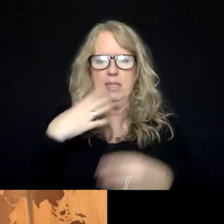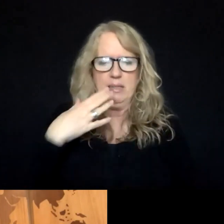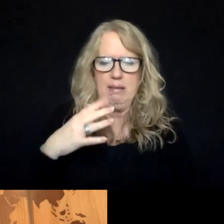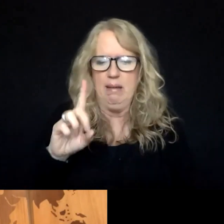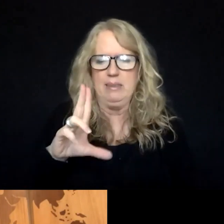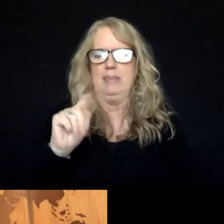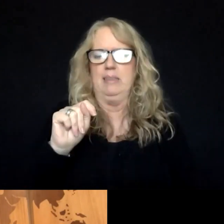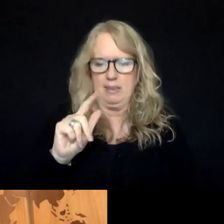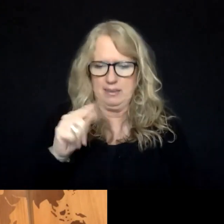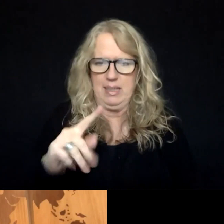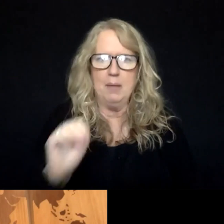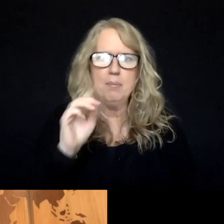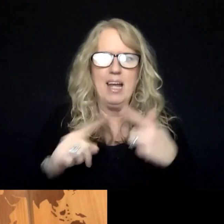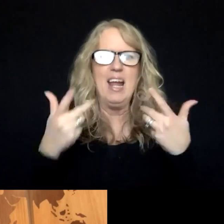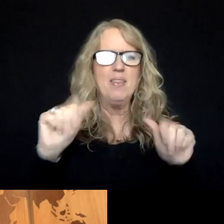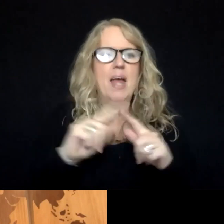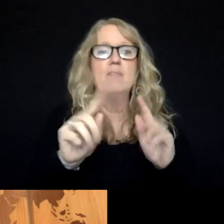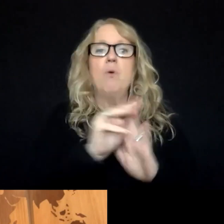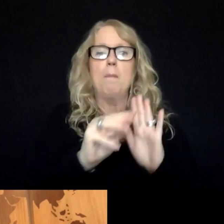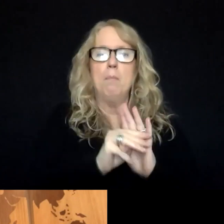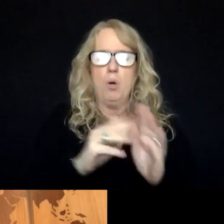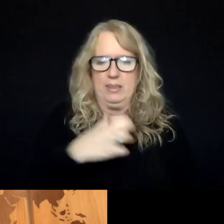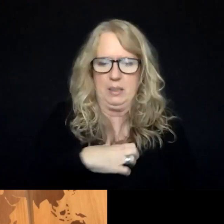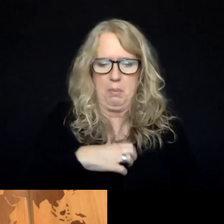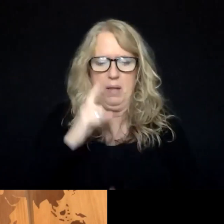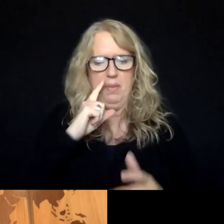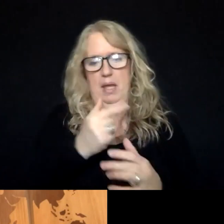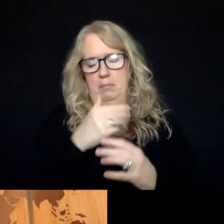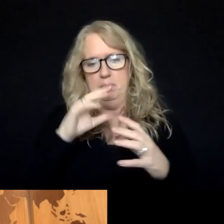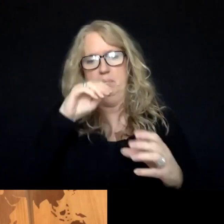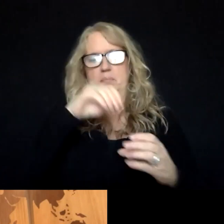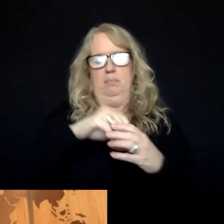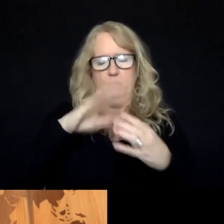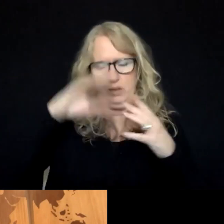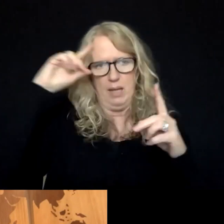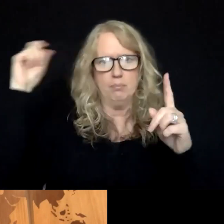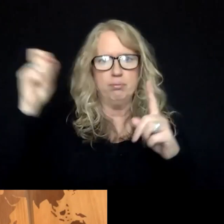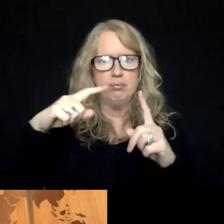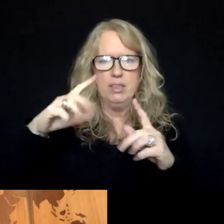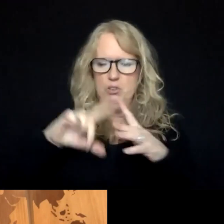it in there. And suddenly moral disgust is in the sort of portfolio of the insular cortex.